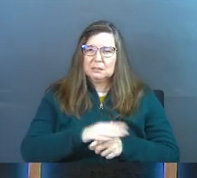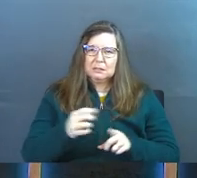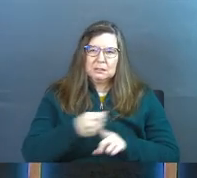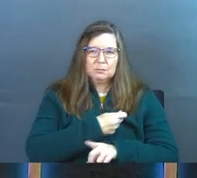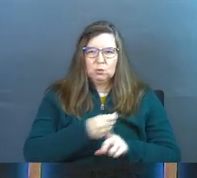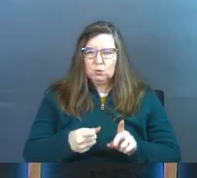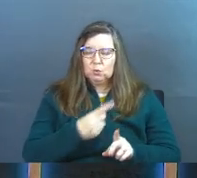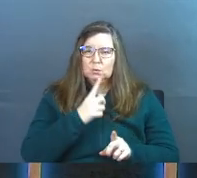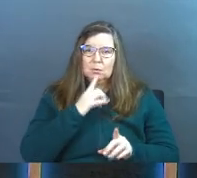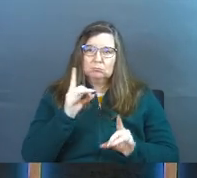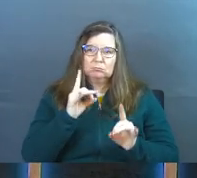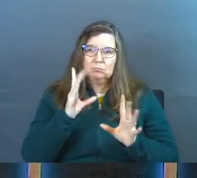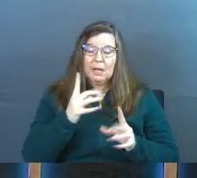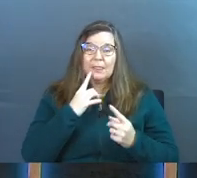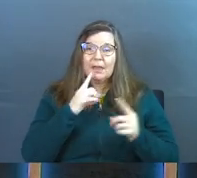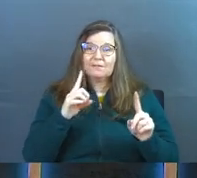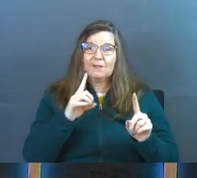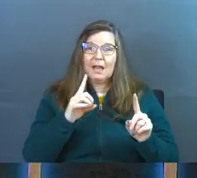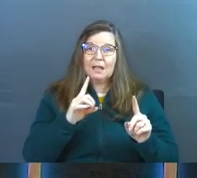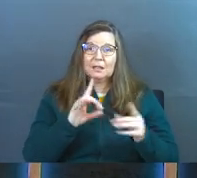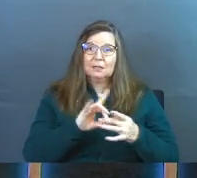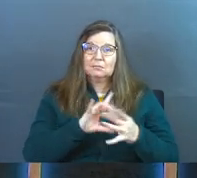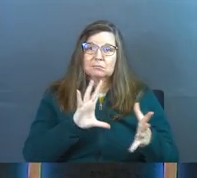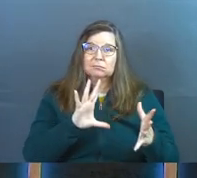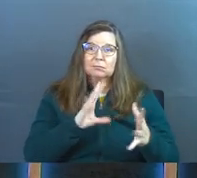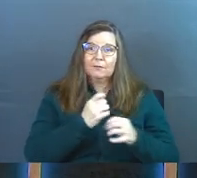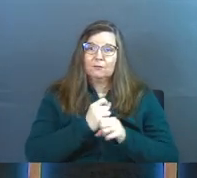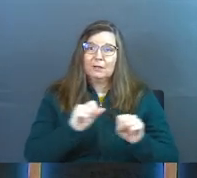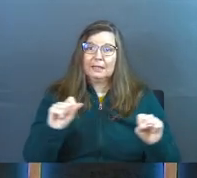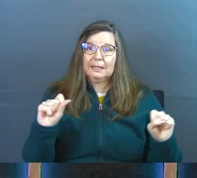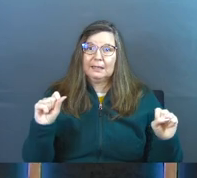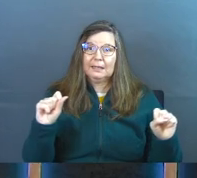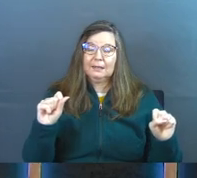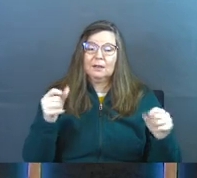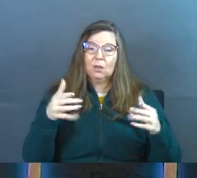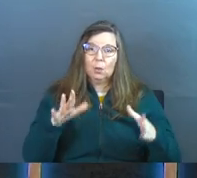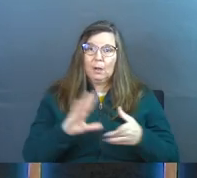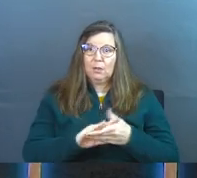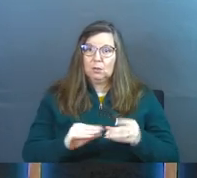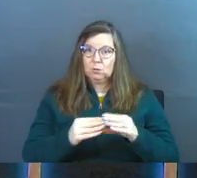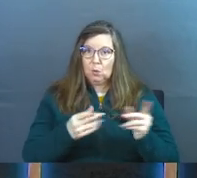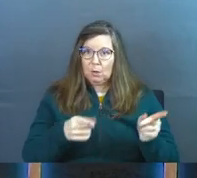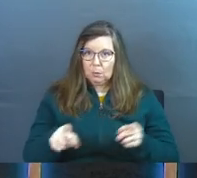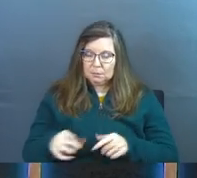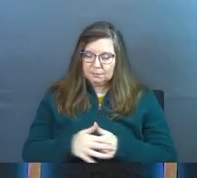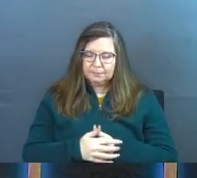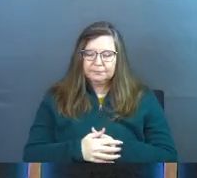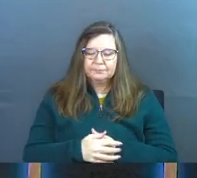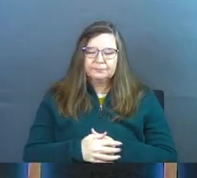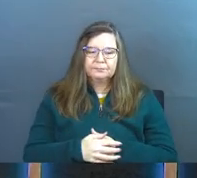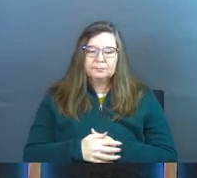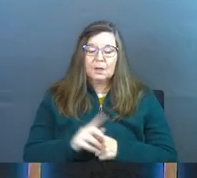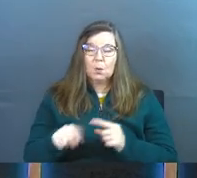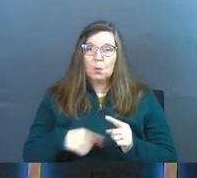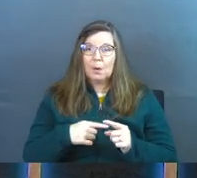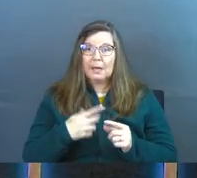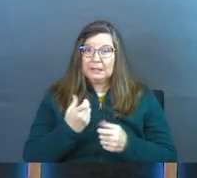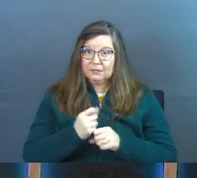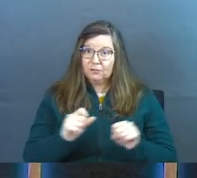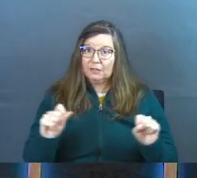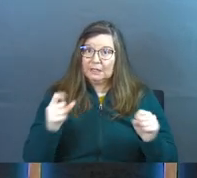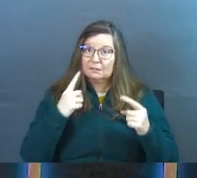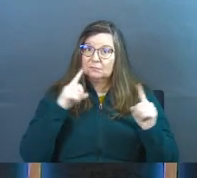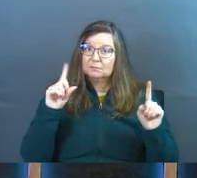harsh. And they finally let him go free, is the way that the story goes. And when he goes